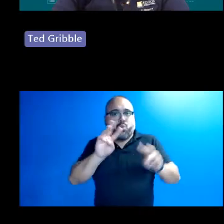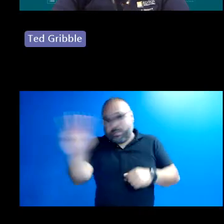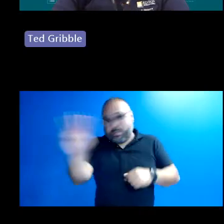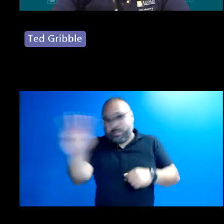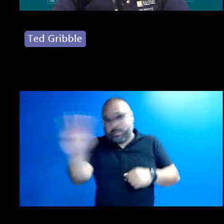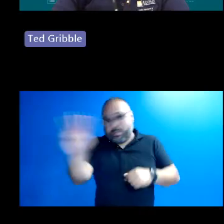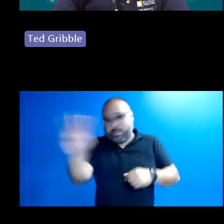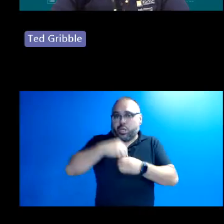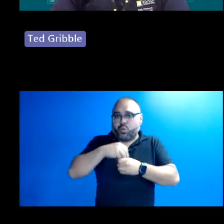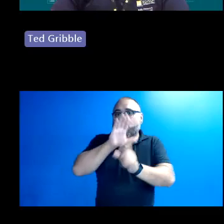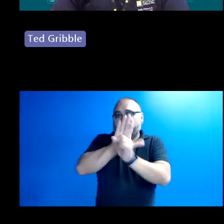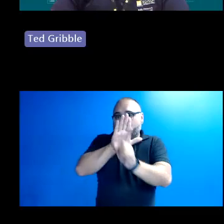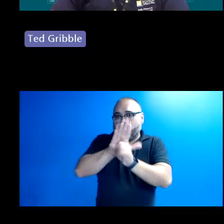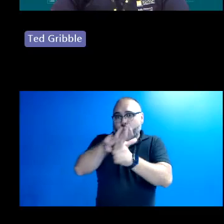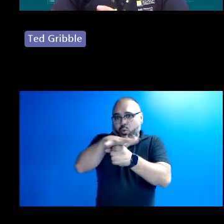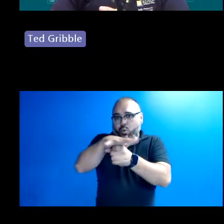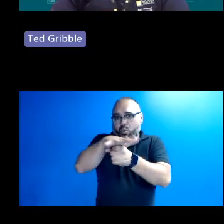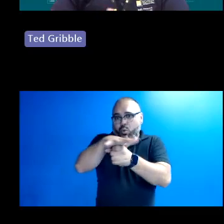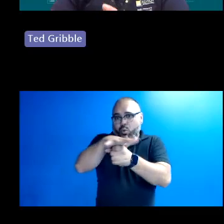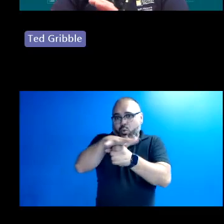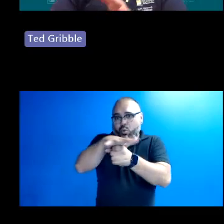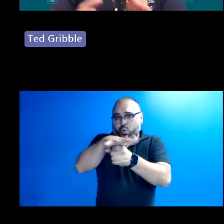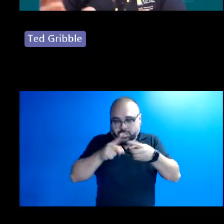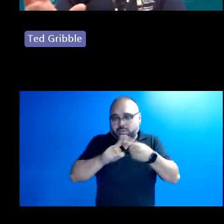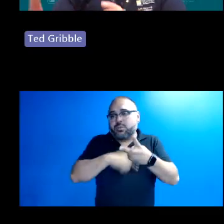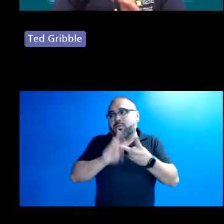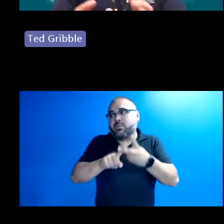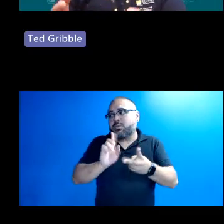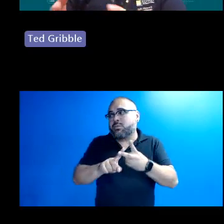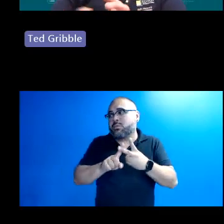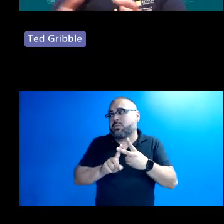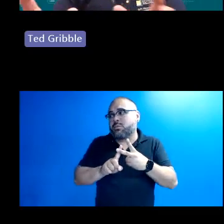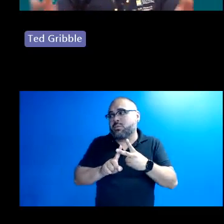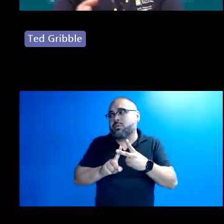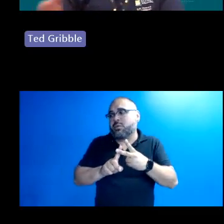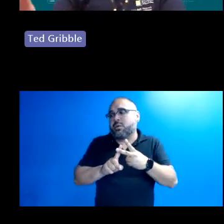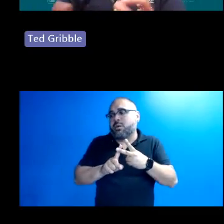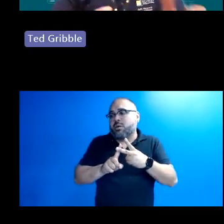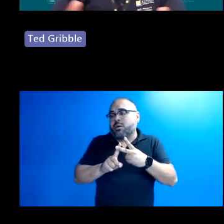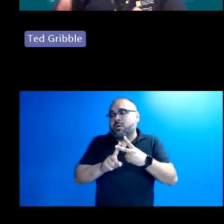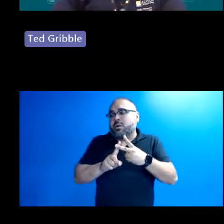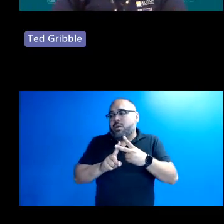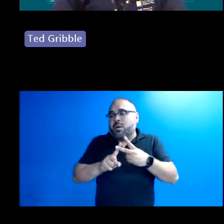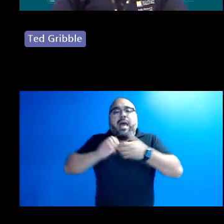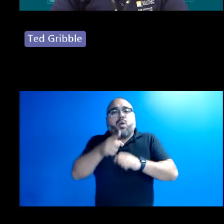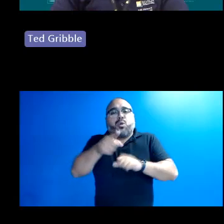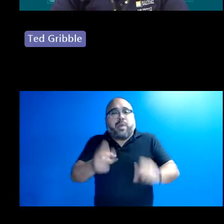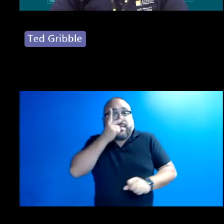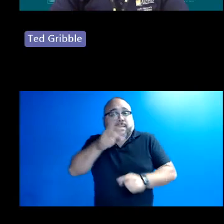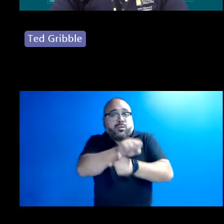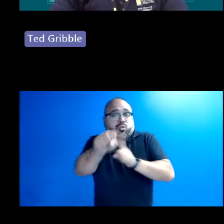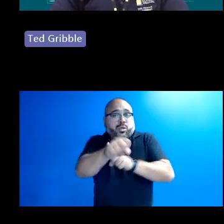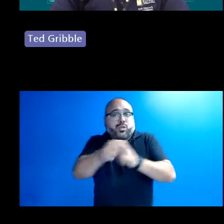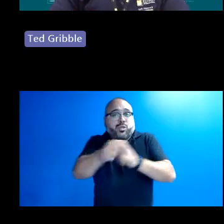circuit that you're on, including ways to see what the situation is as far as wind speed